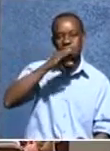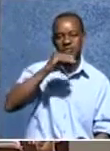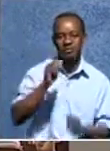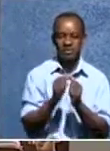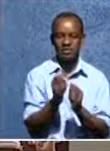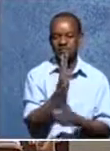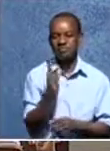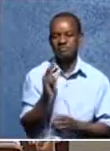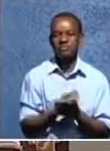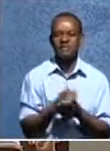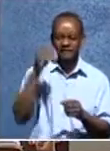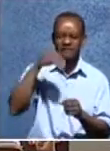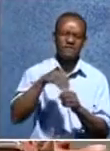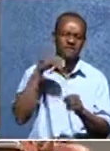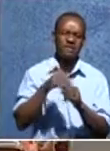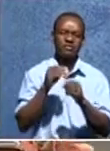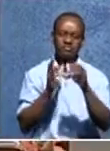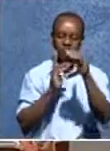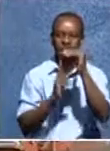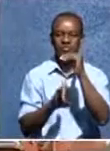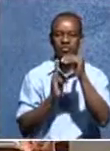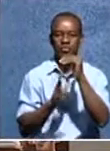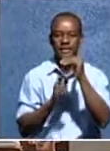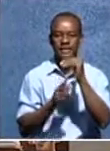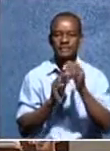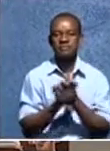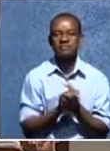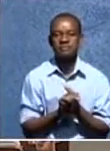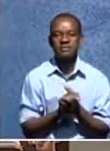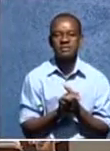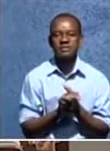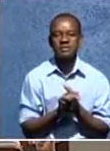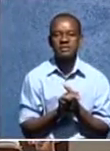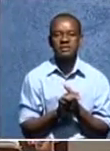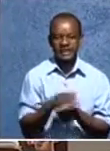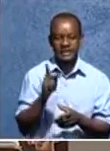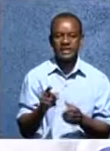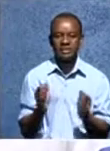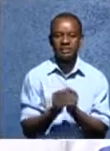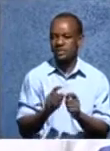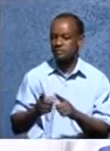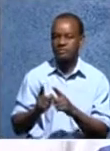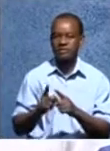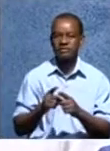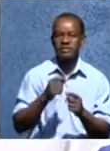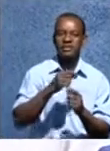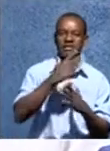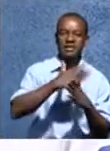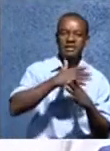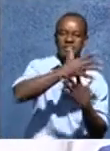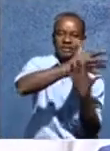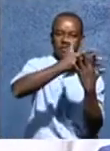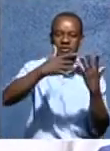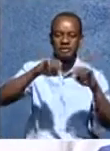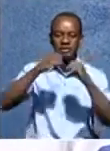both domestically as well as internationally. There's obviously a network of organizations that do this. Yeah. First of all, in general,